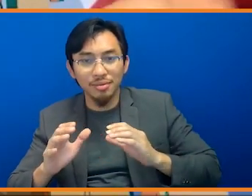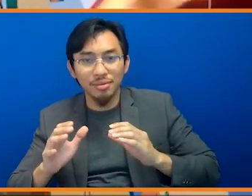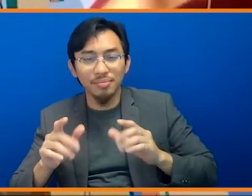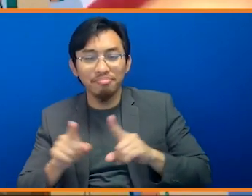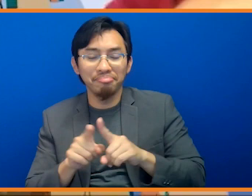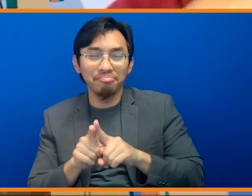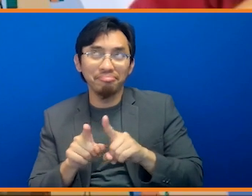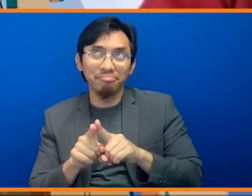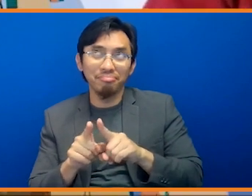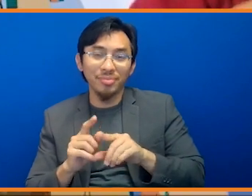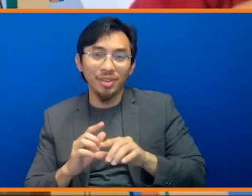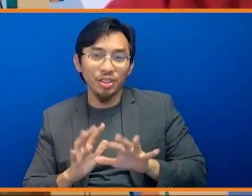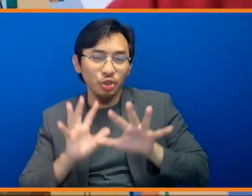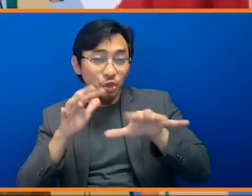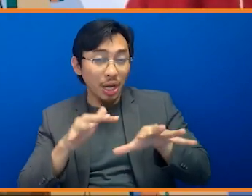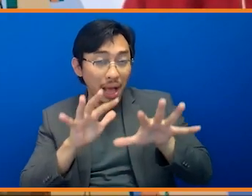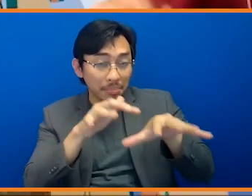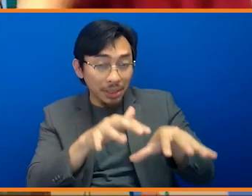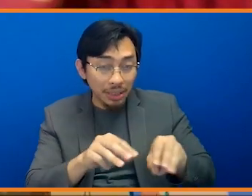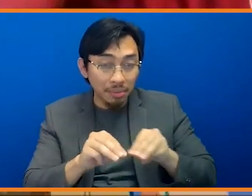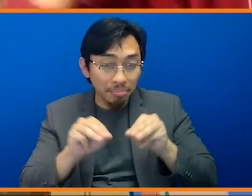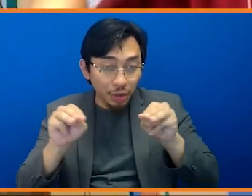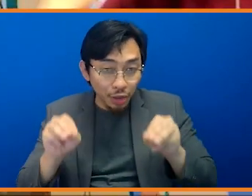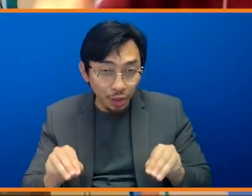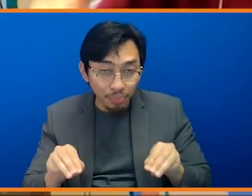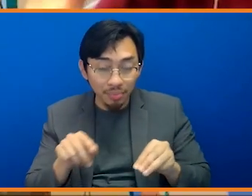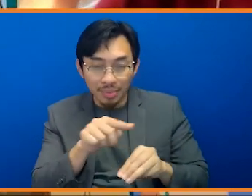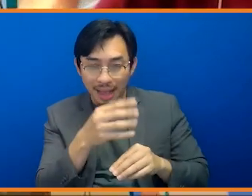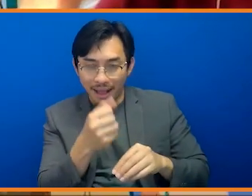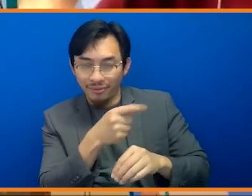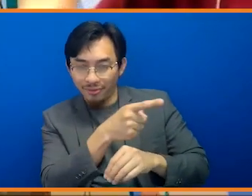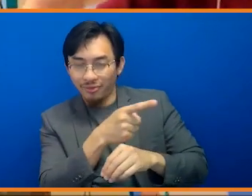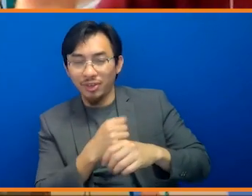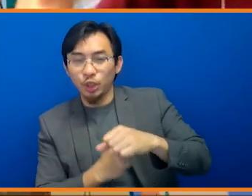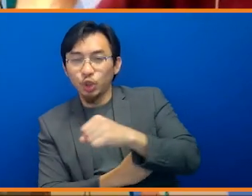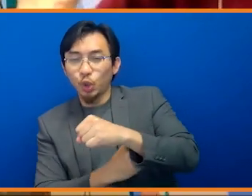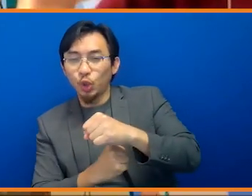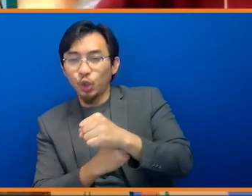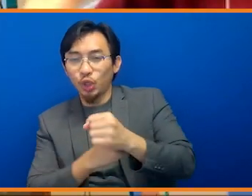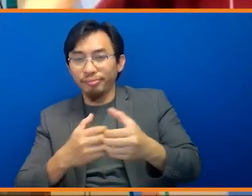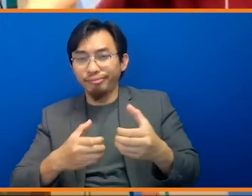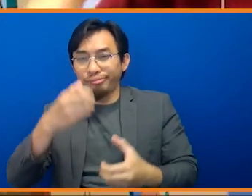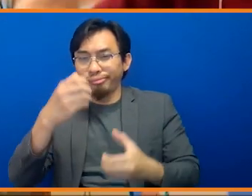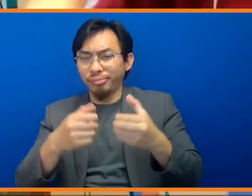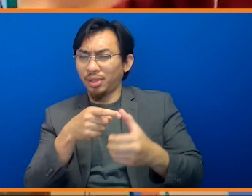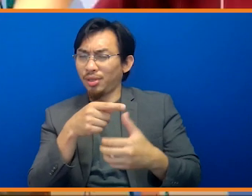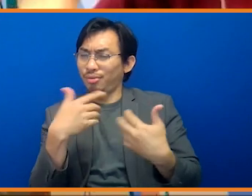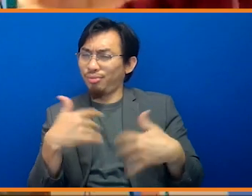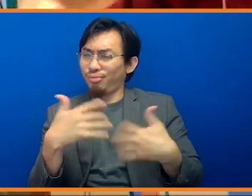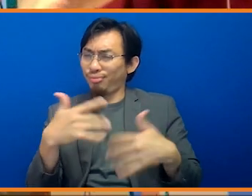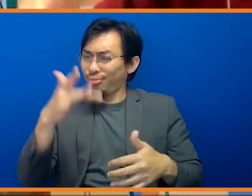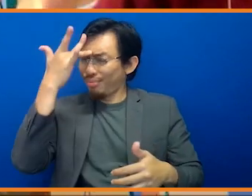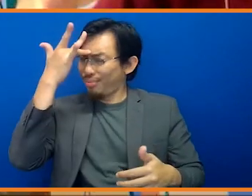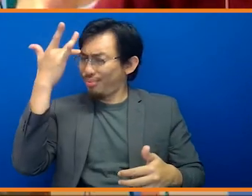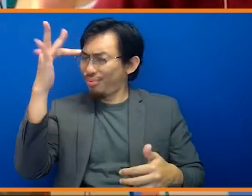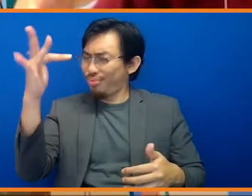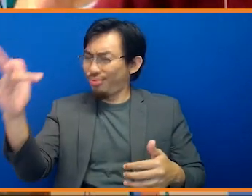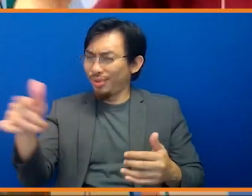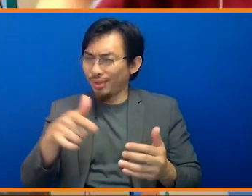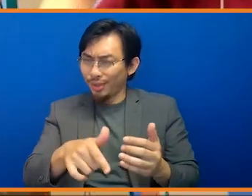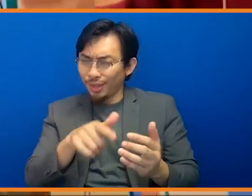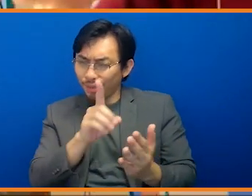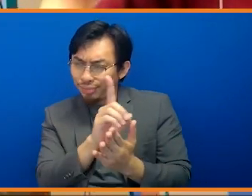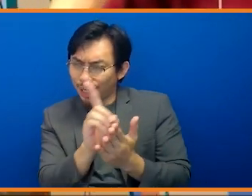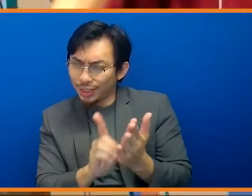So like Tsunami Museum, the structure of building is very, very clever, well designed,